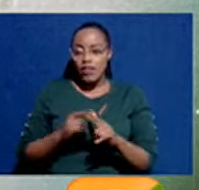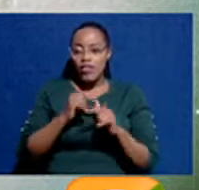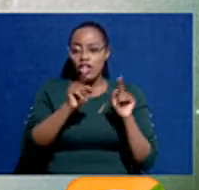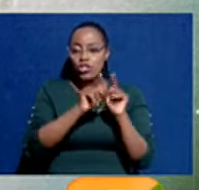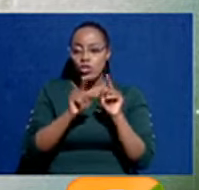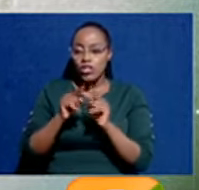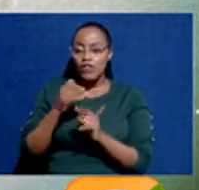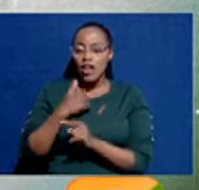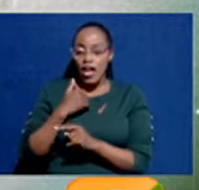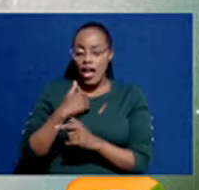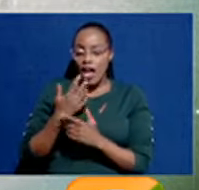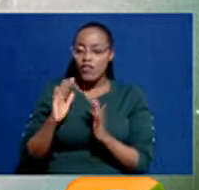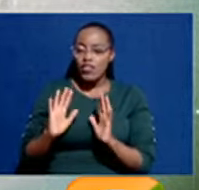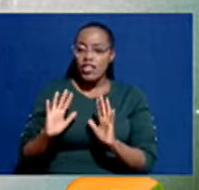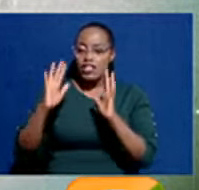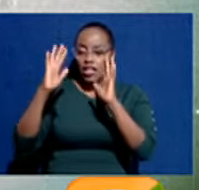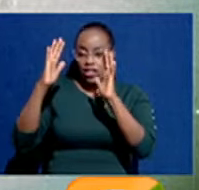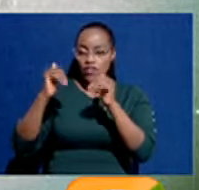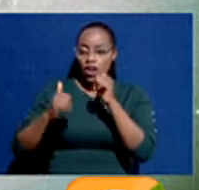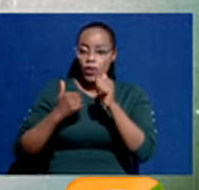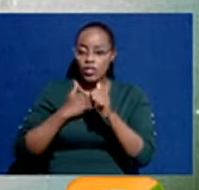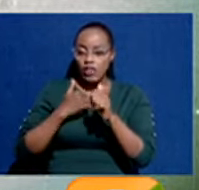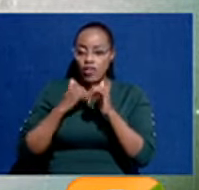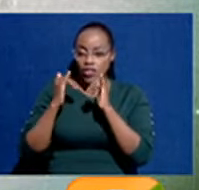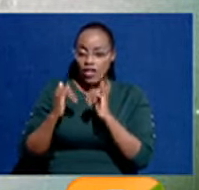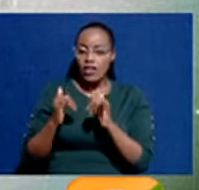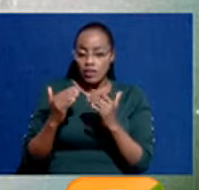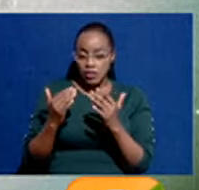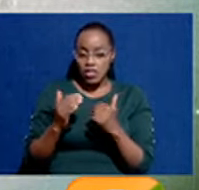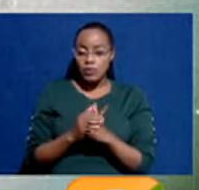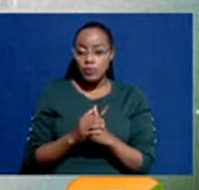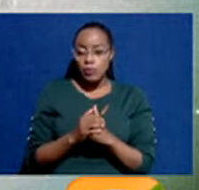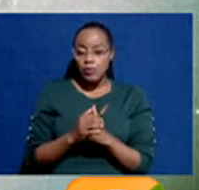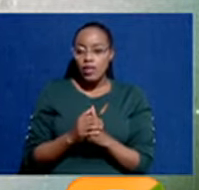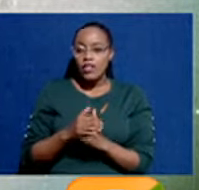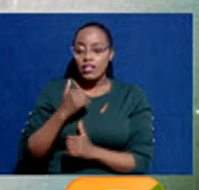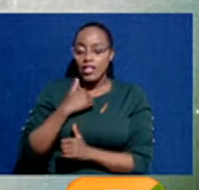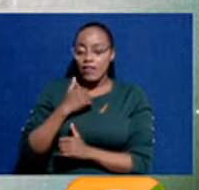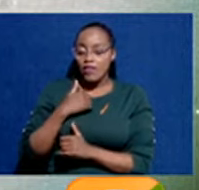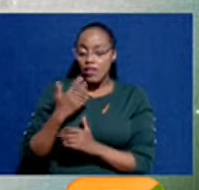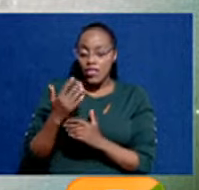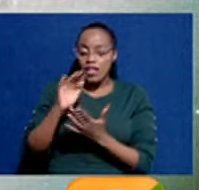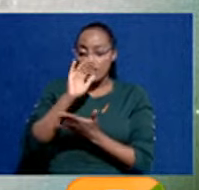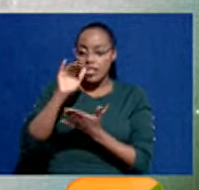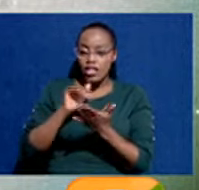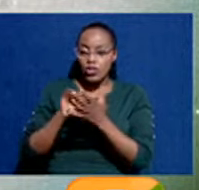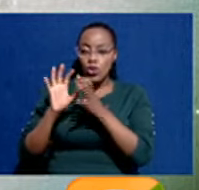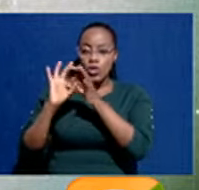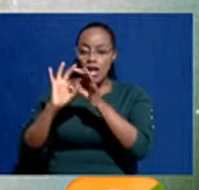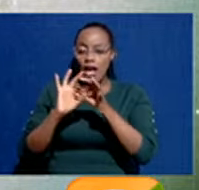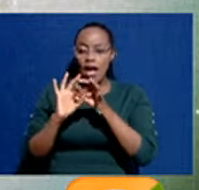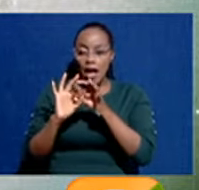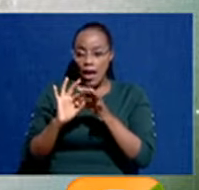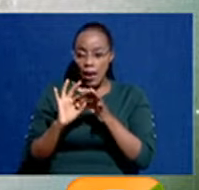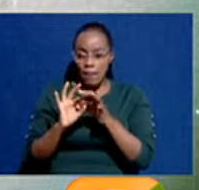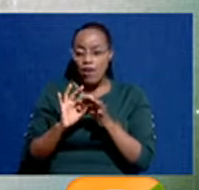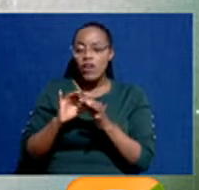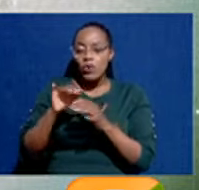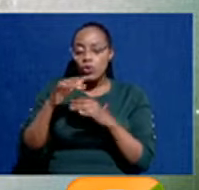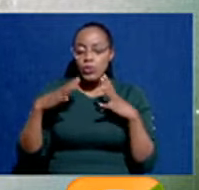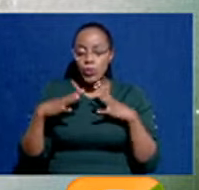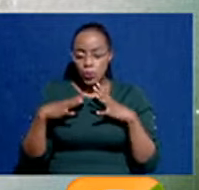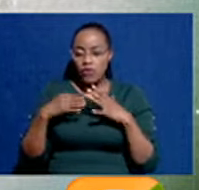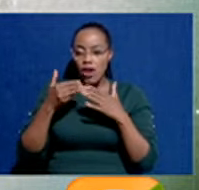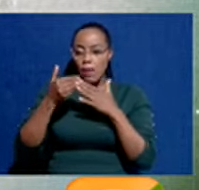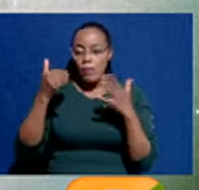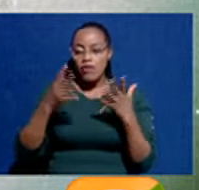grand ceremony of new emperor enthronement. The Hall of Central Harmony is where the emperor took a break